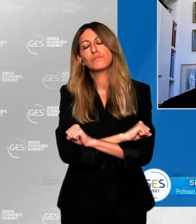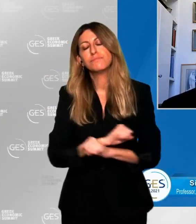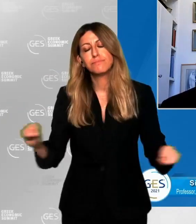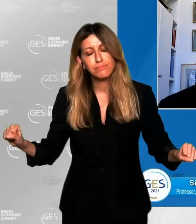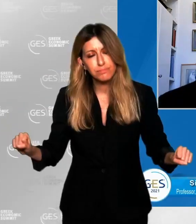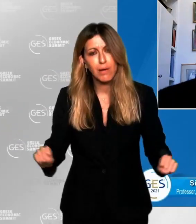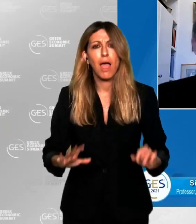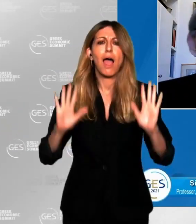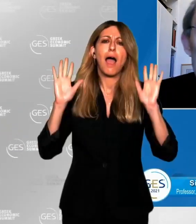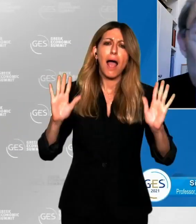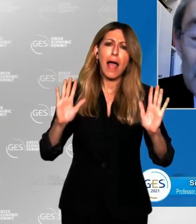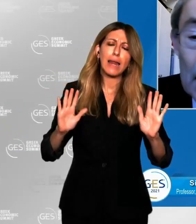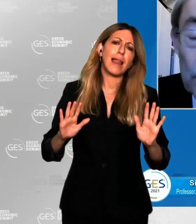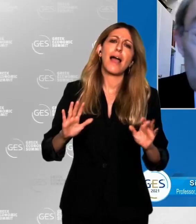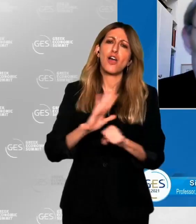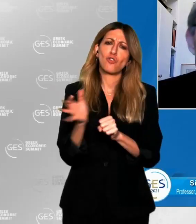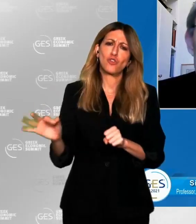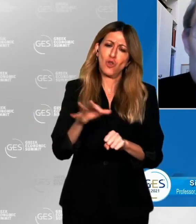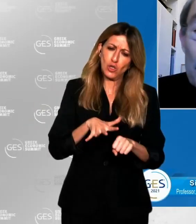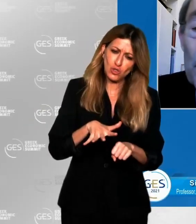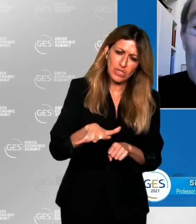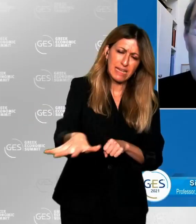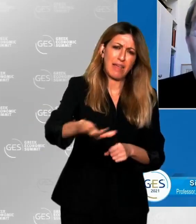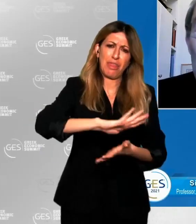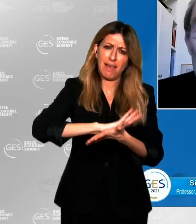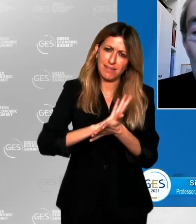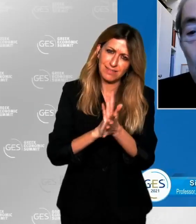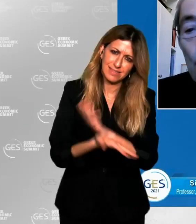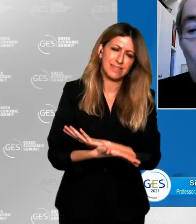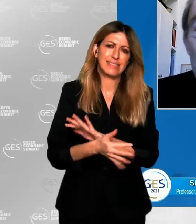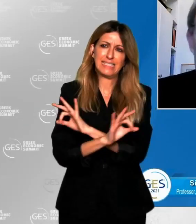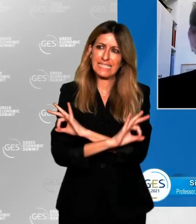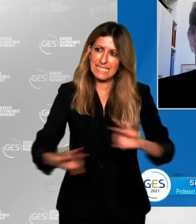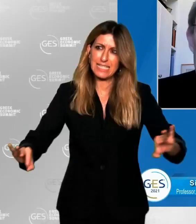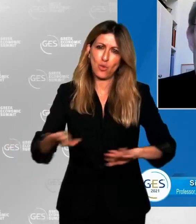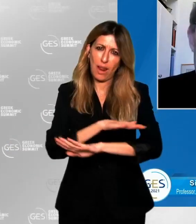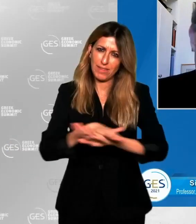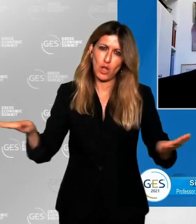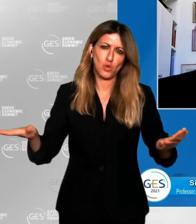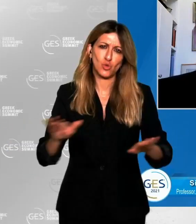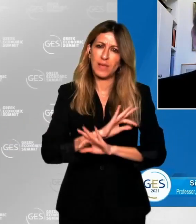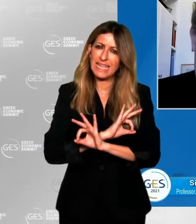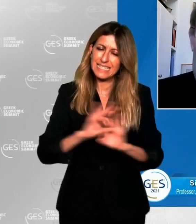ways around it, the way we work ways around flu, for example. And we're going to go back to